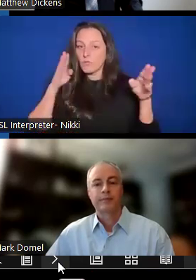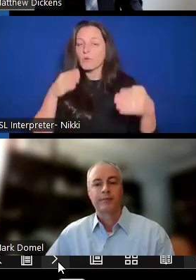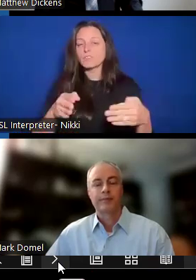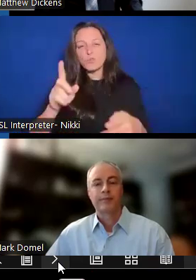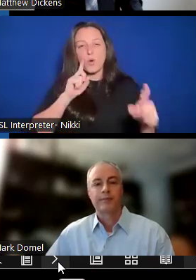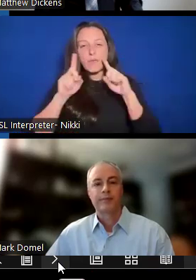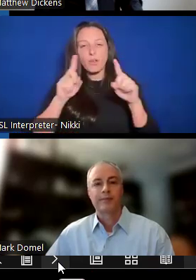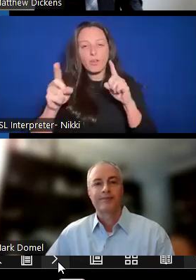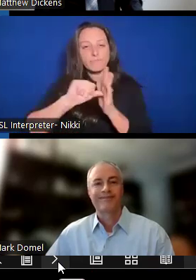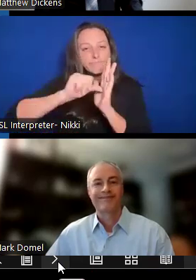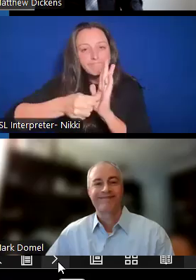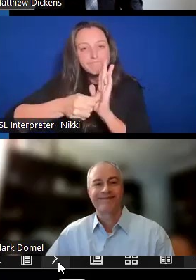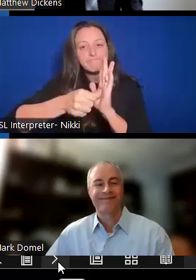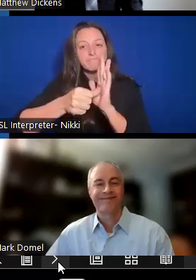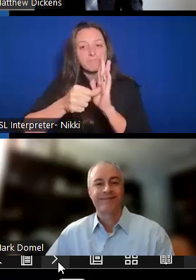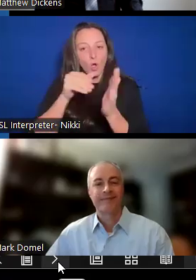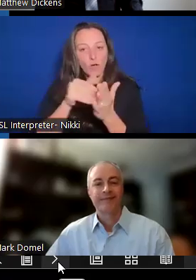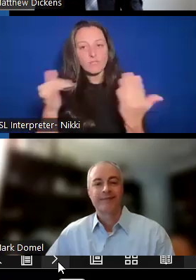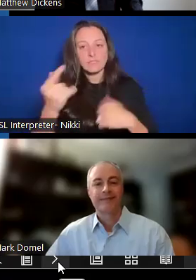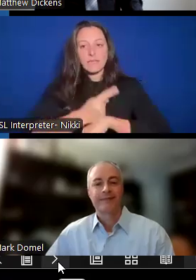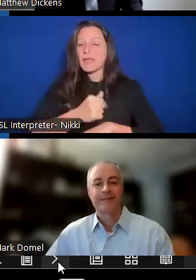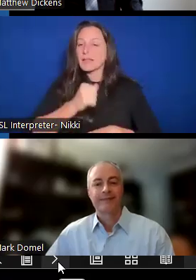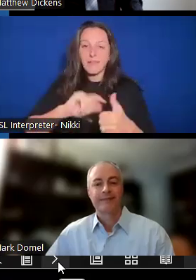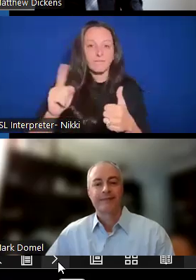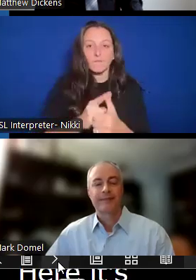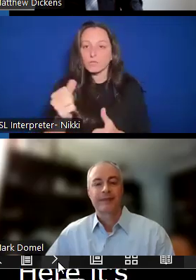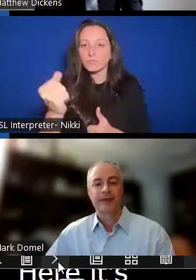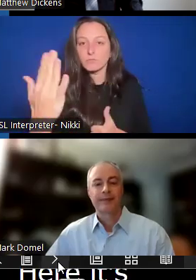say that a couple other times today, that it is not first come, first serve.